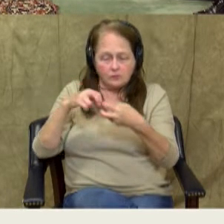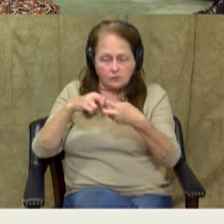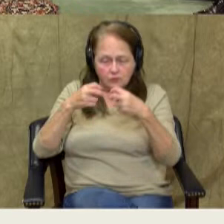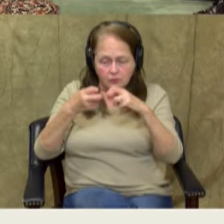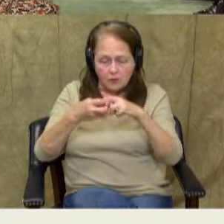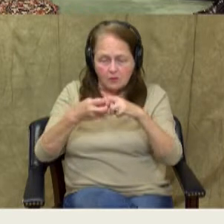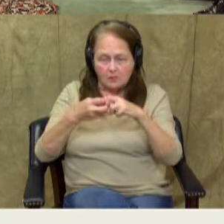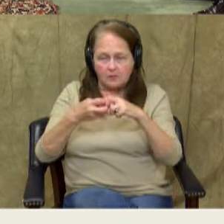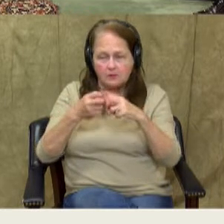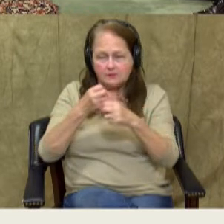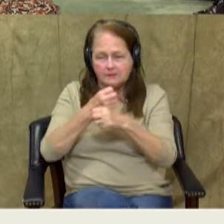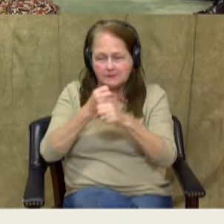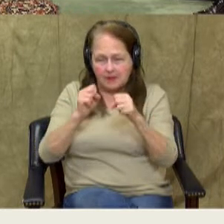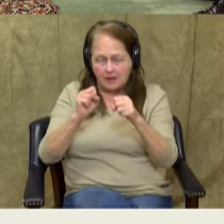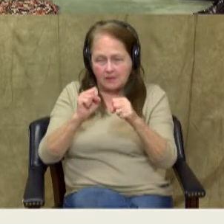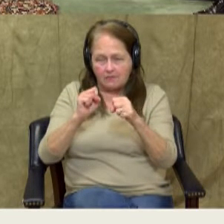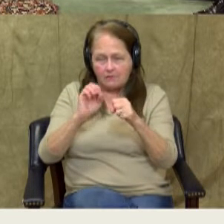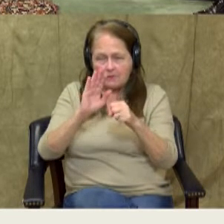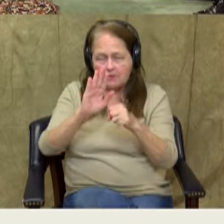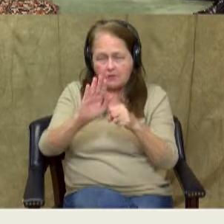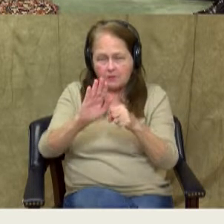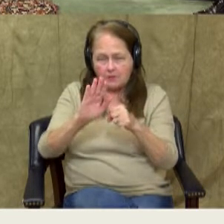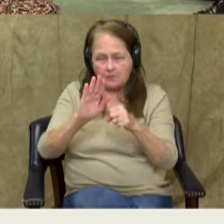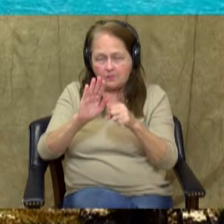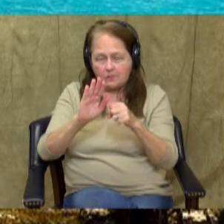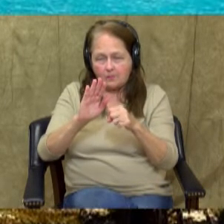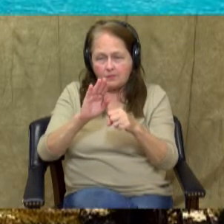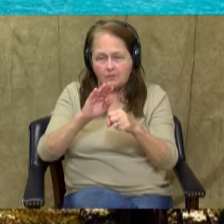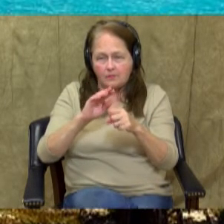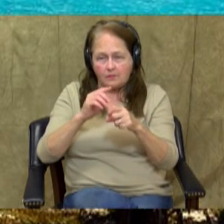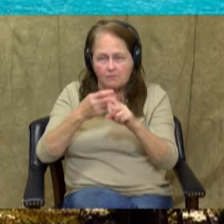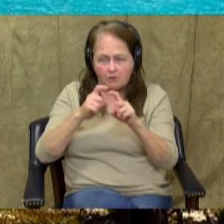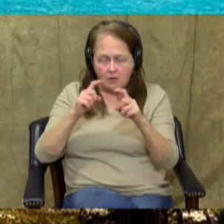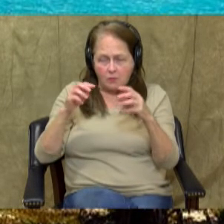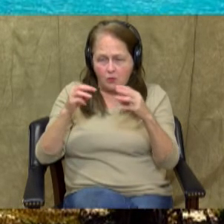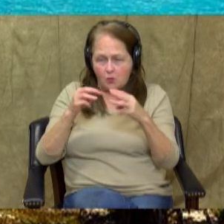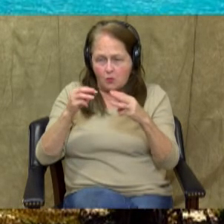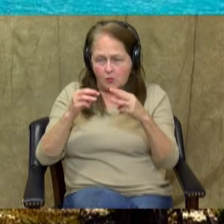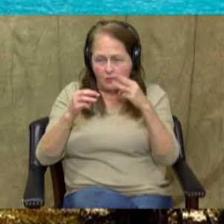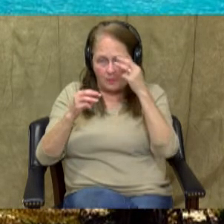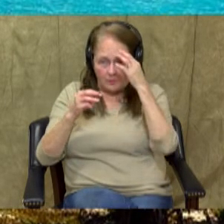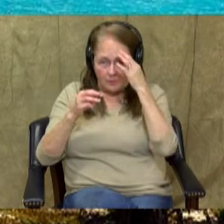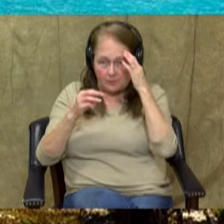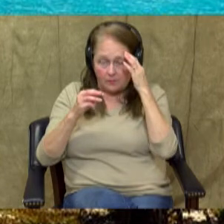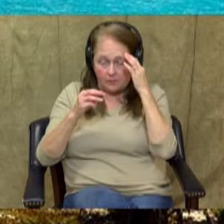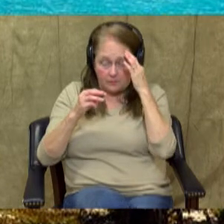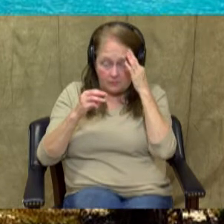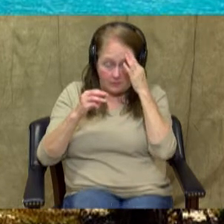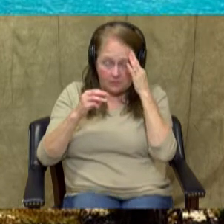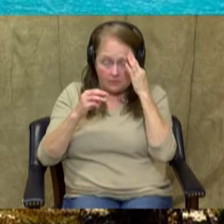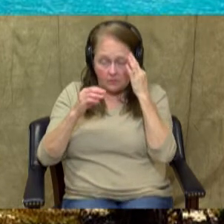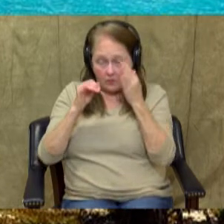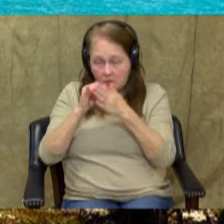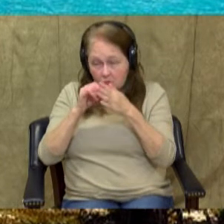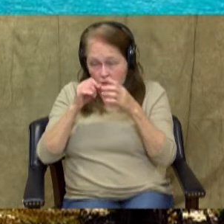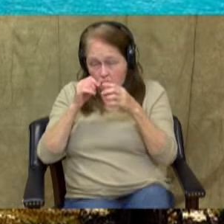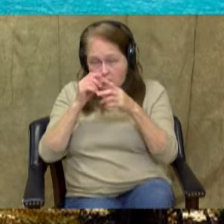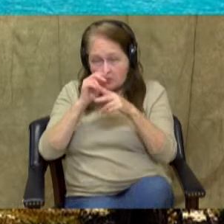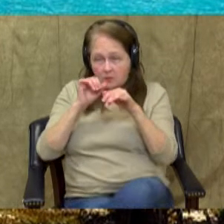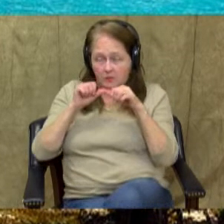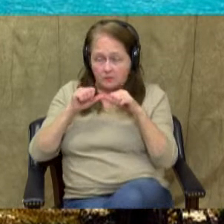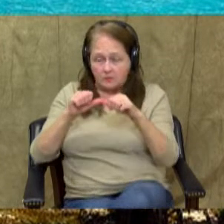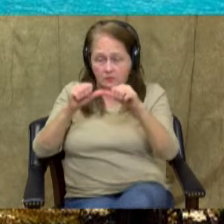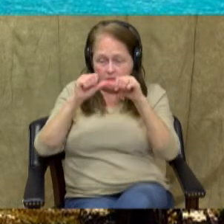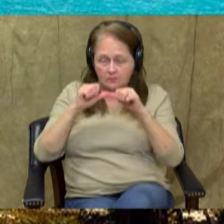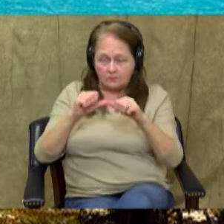and security of their nations, civil war, and such. But they continue to draw tourists.